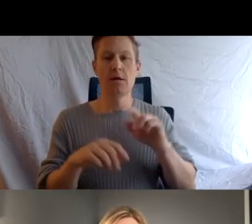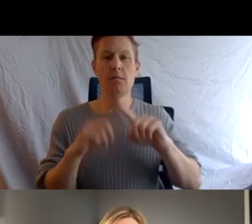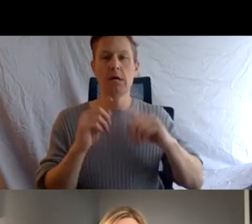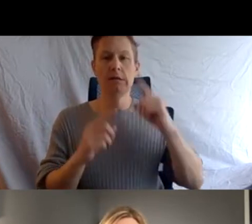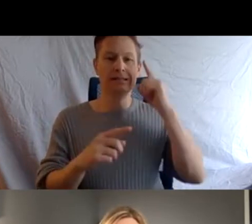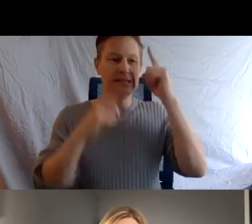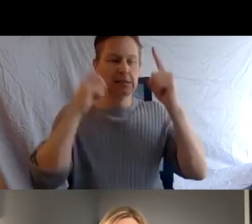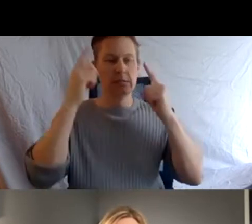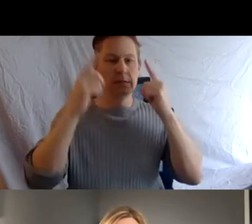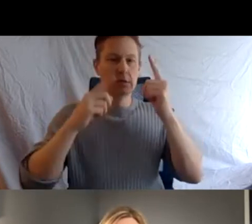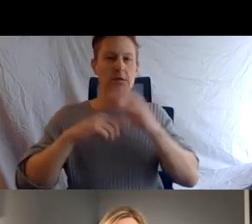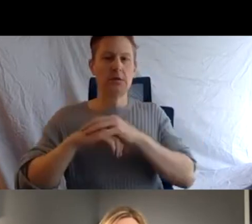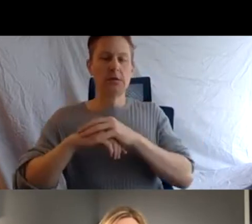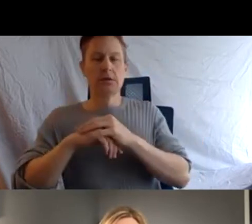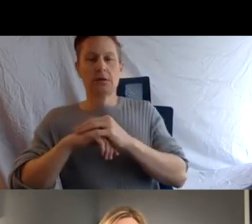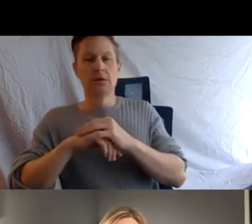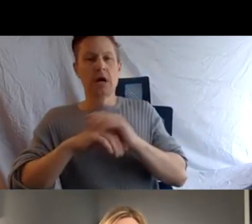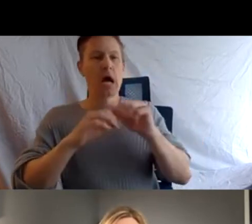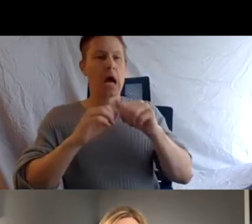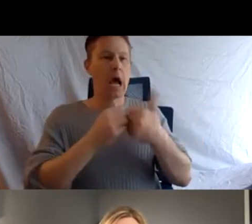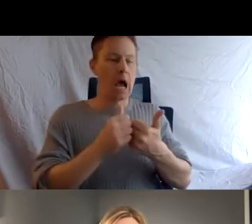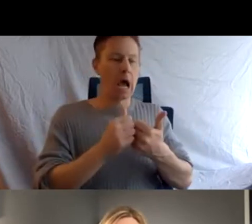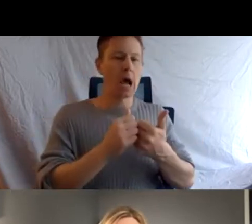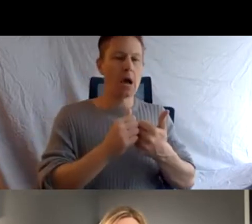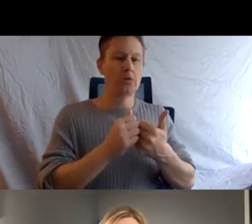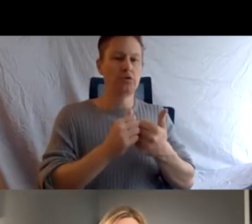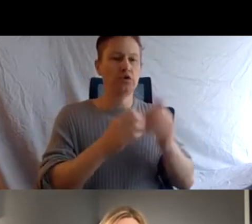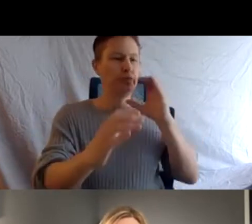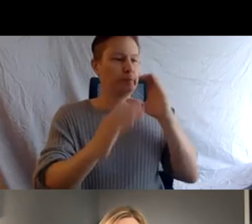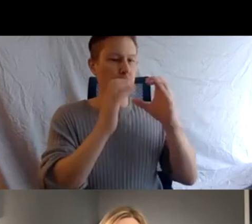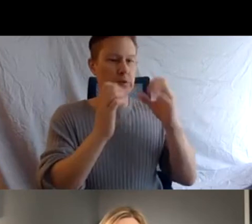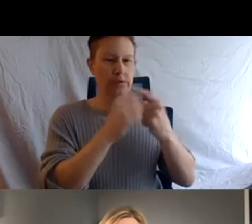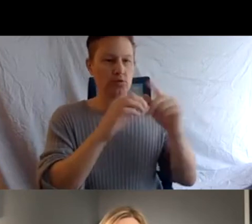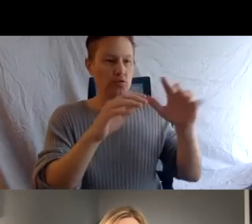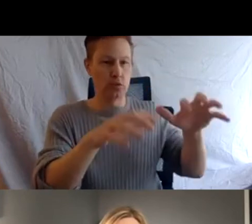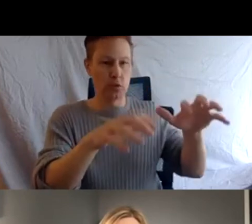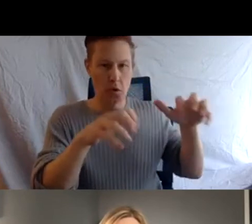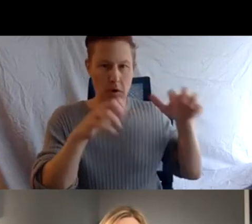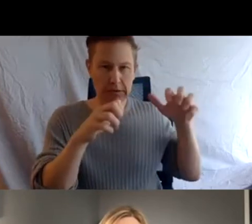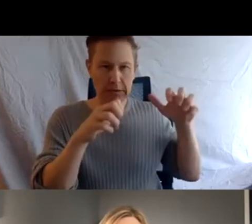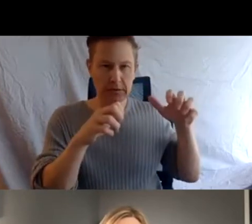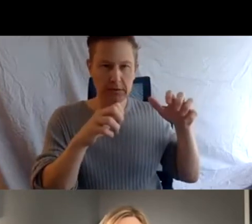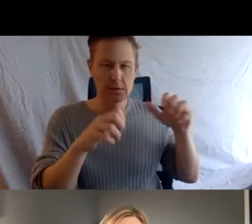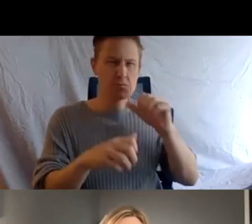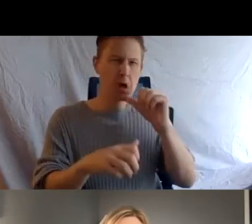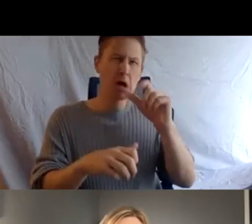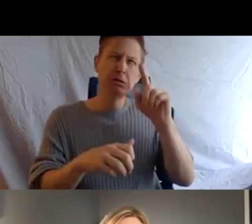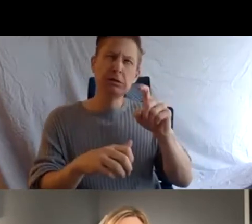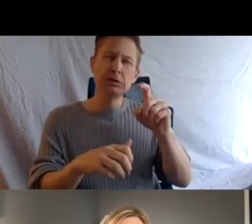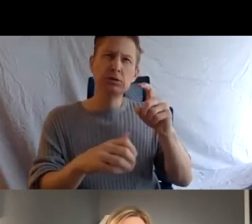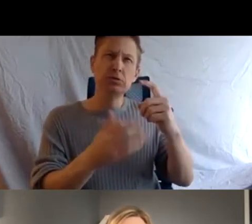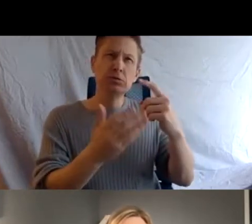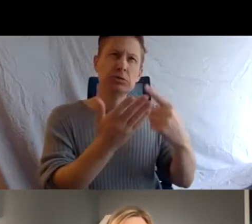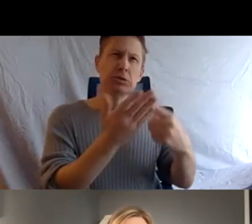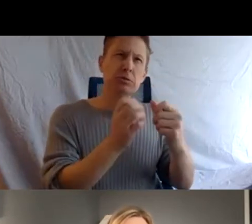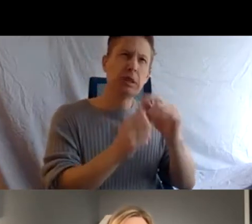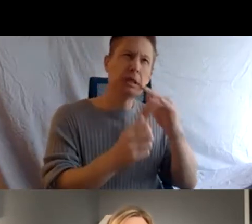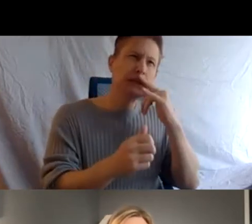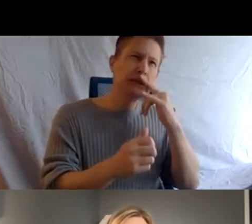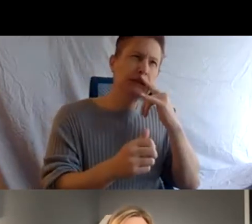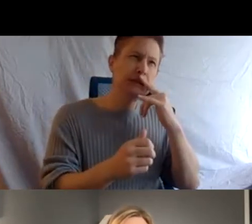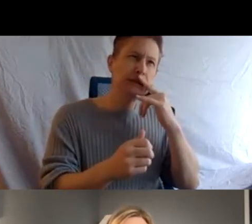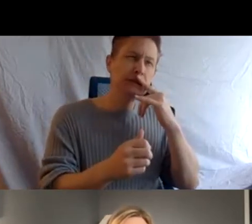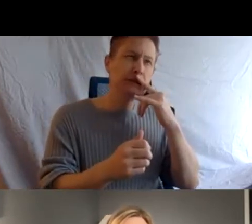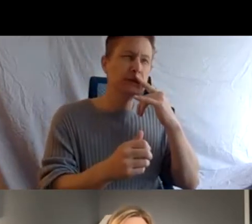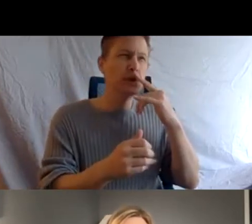if how we would get it across, or maybe we don't have to get it across to kids what's going